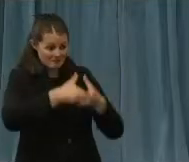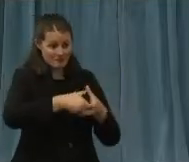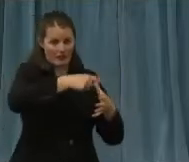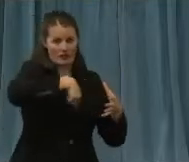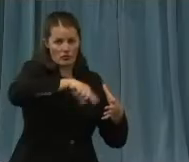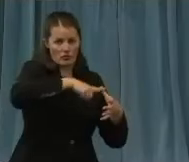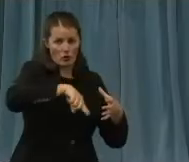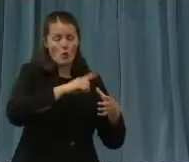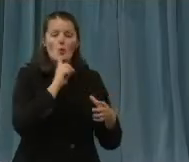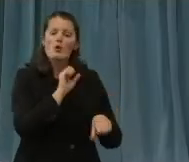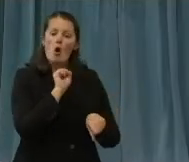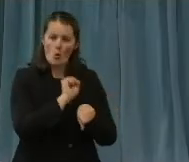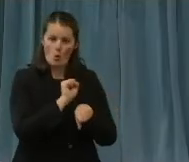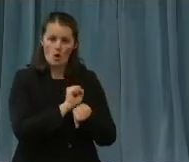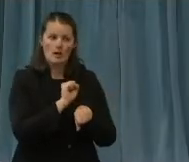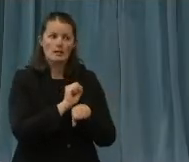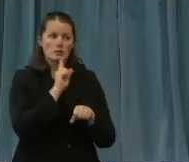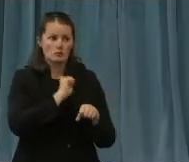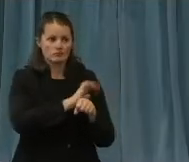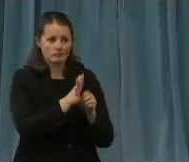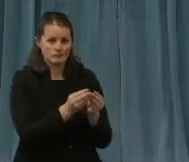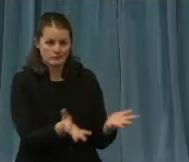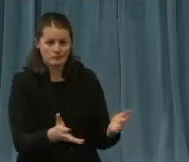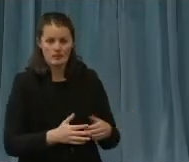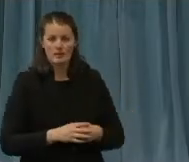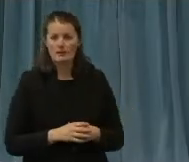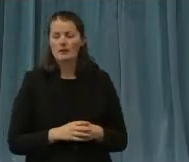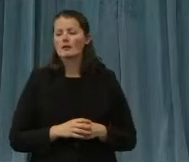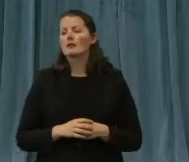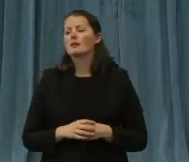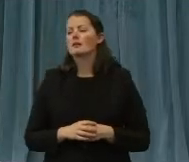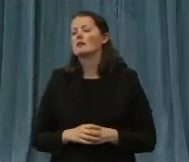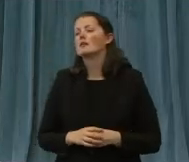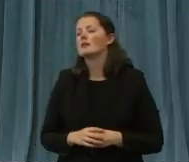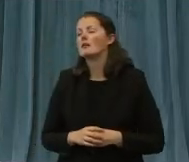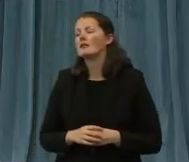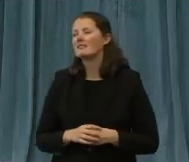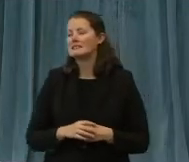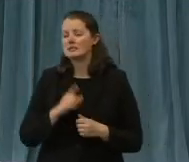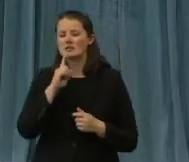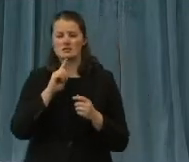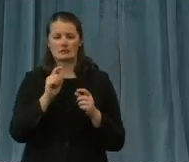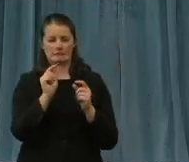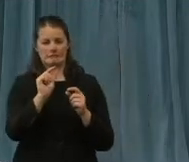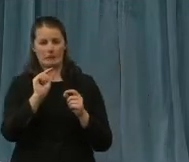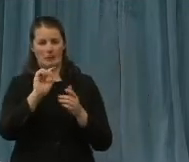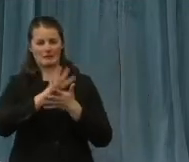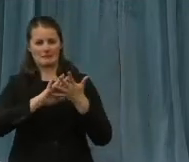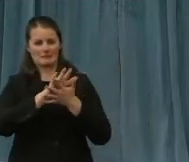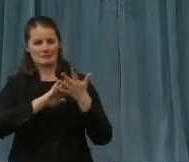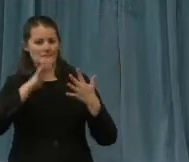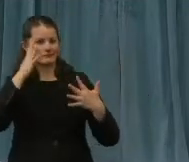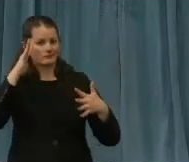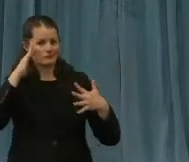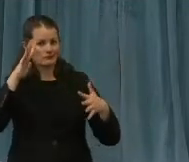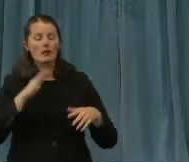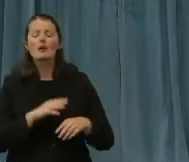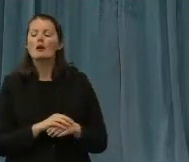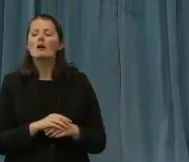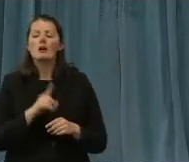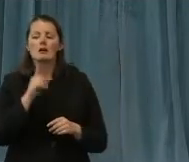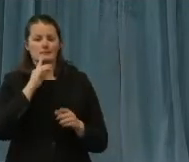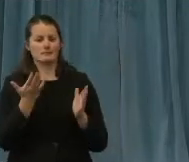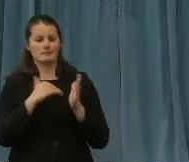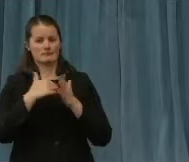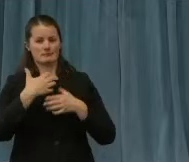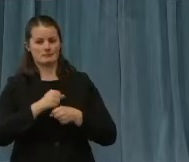So if the little malfunction there didn't get you, the National Guard is going in to work with our nursing homes, make sure that they are clean, that